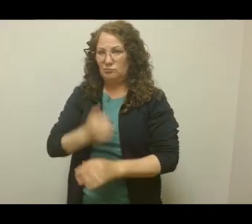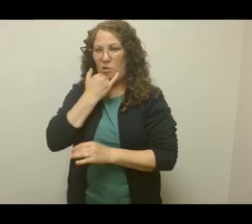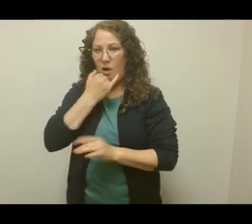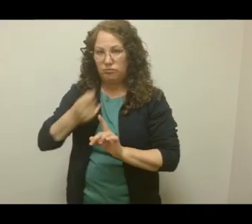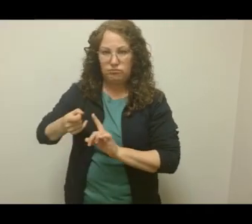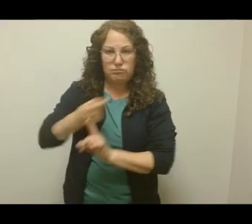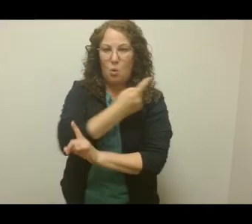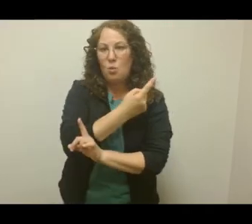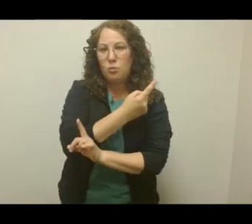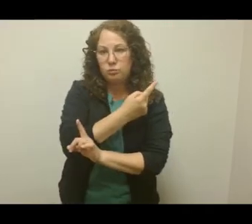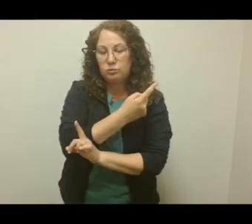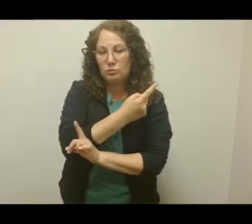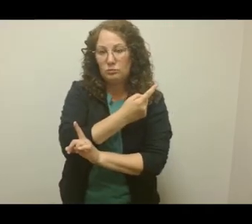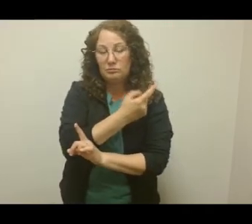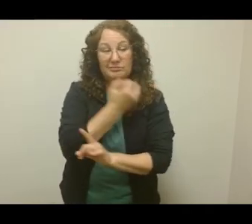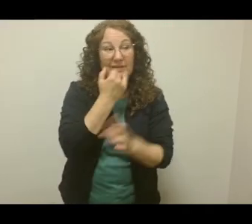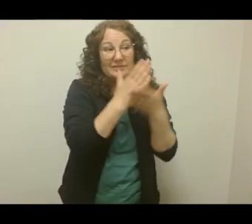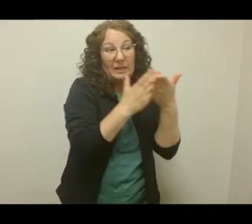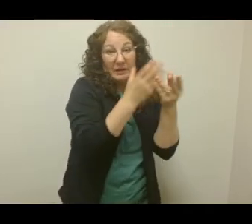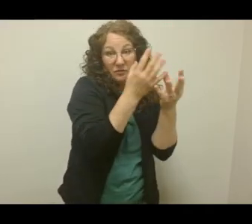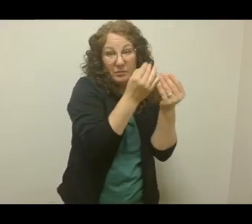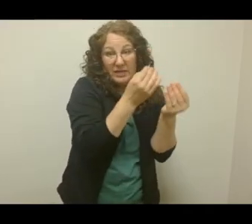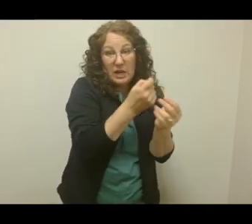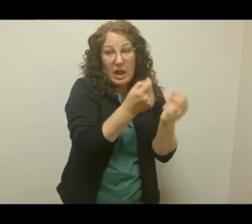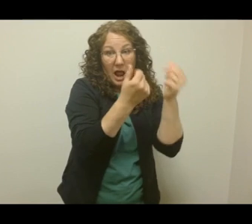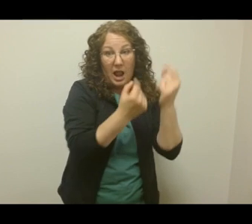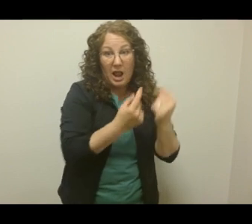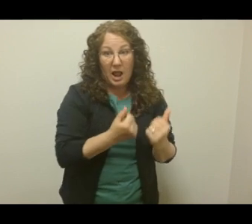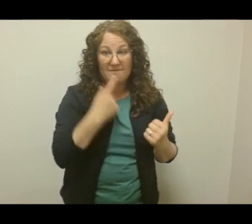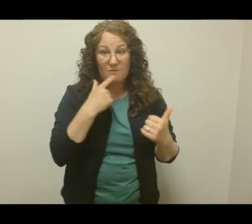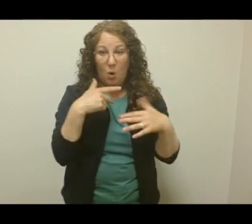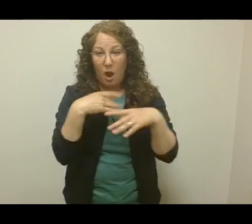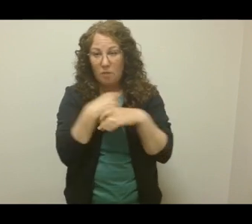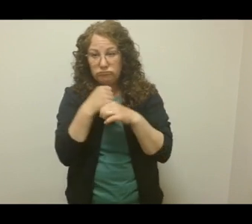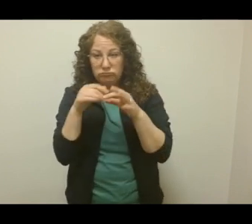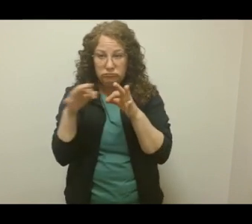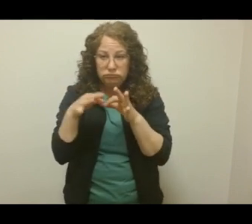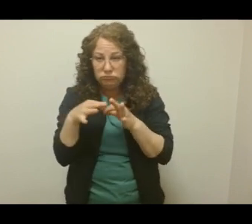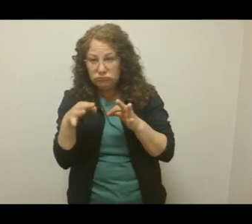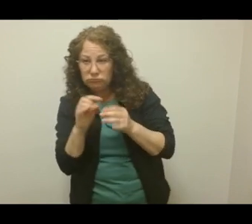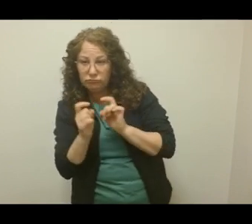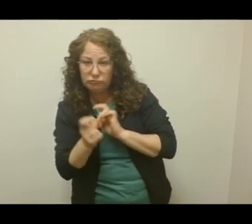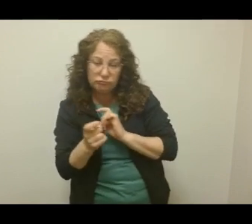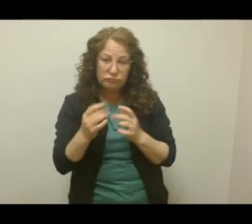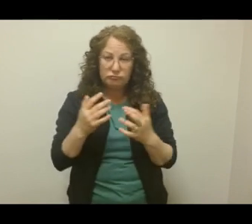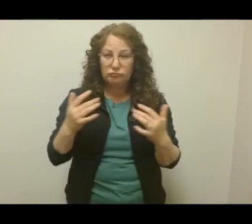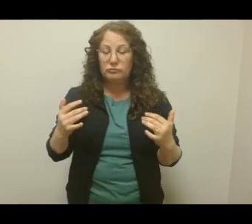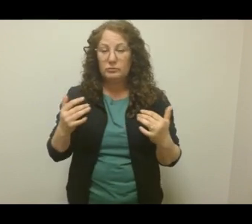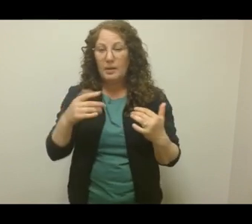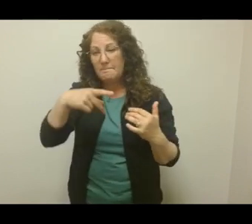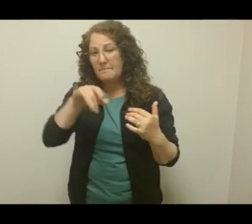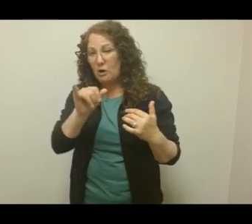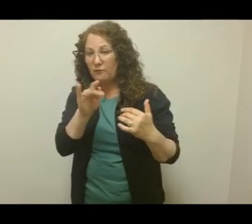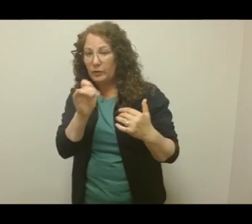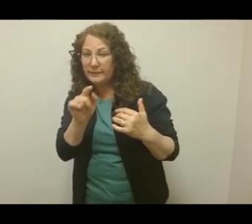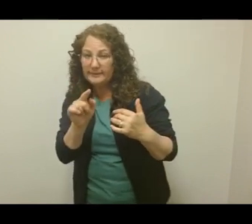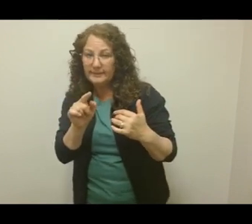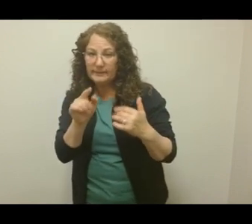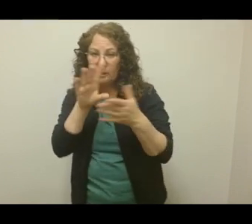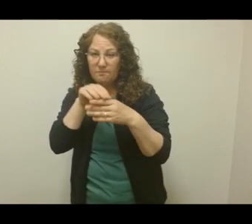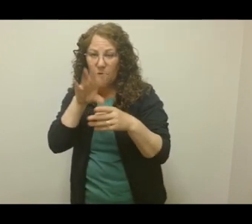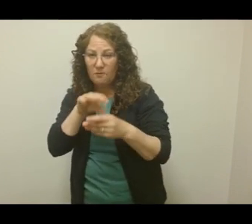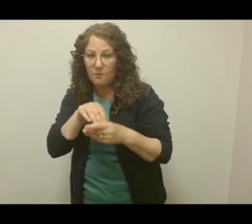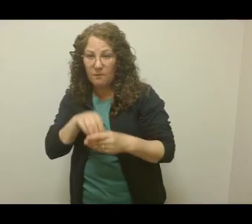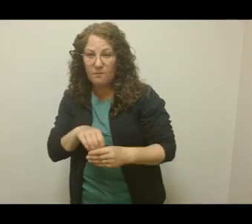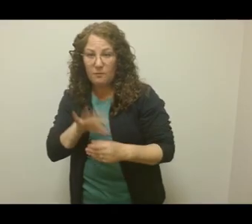you take out a piece of information to paraphrase, right? When you're doing that selection process about what you are going to include in your